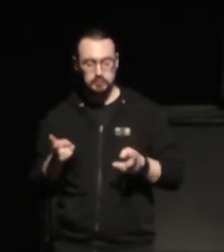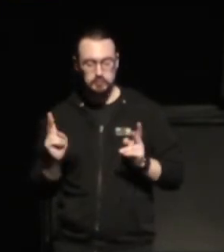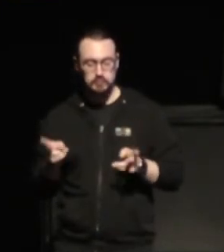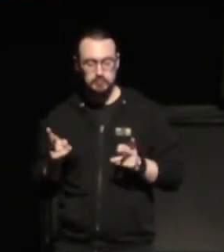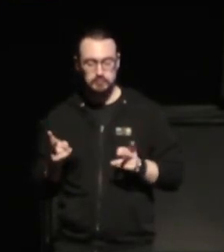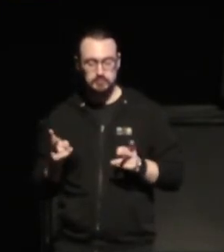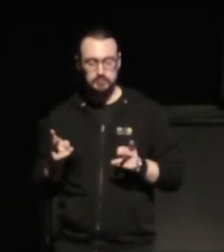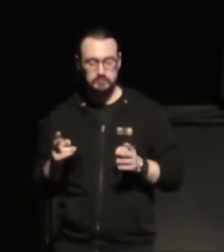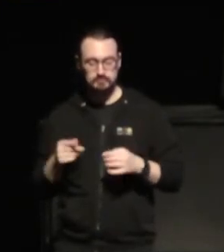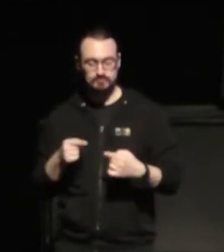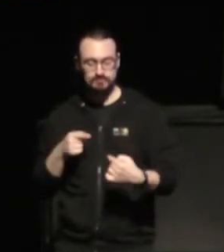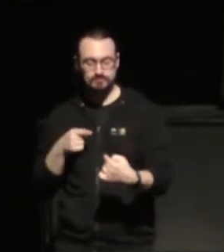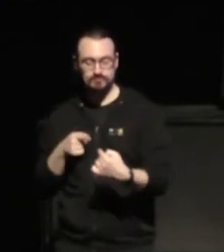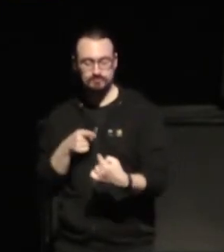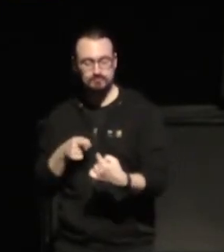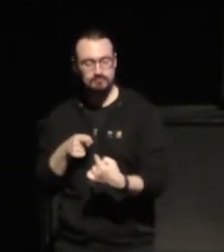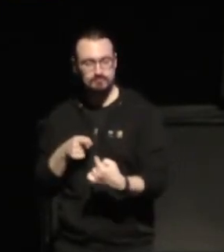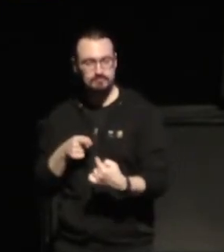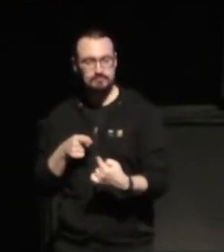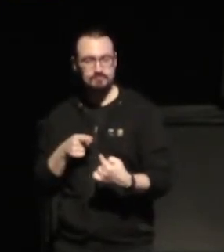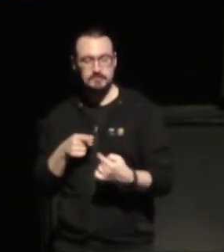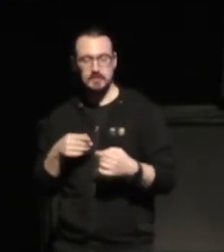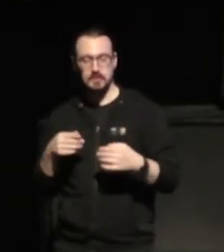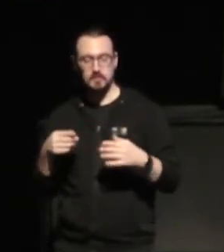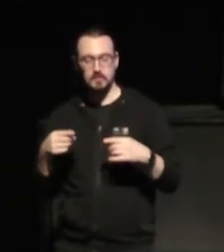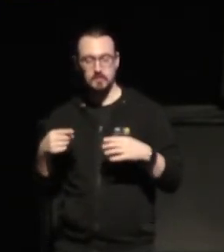also resilient to the